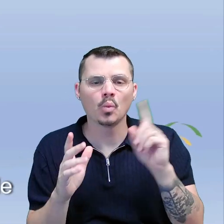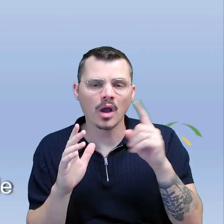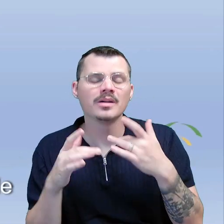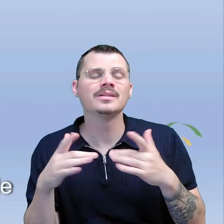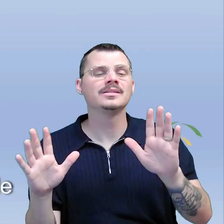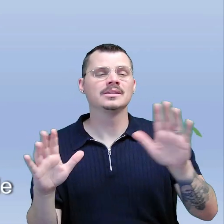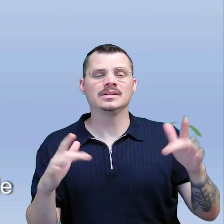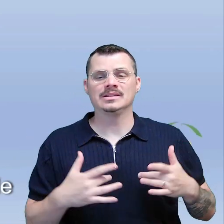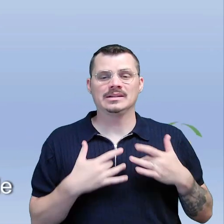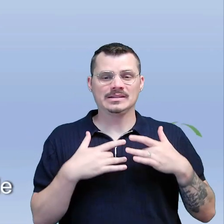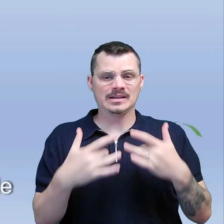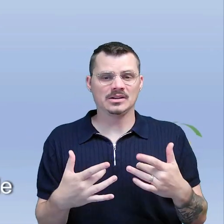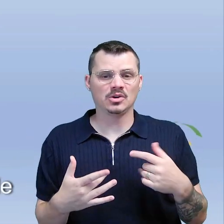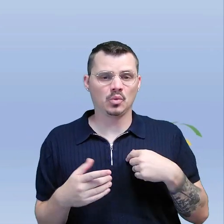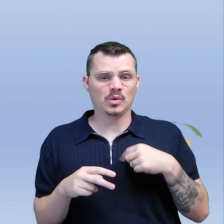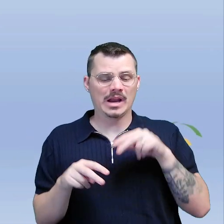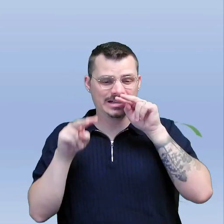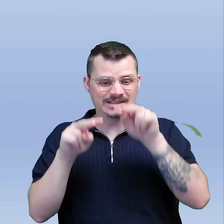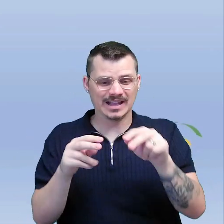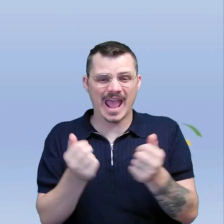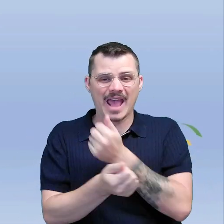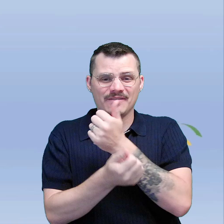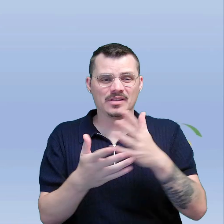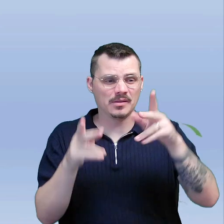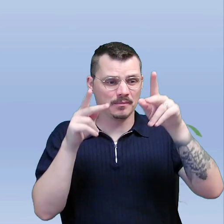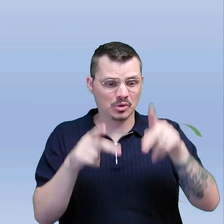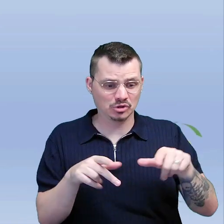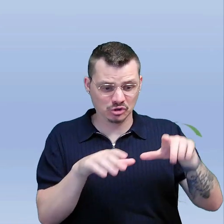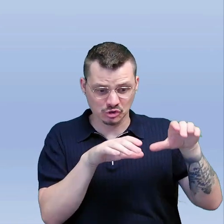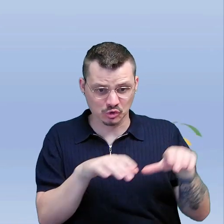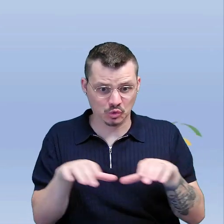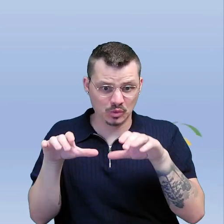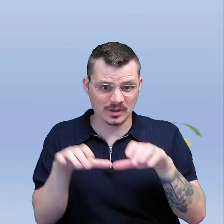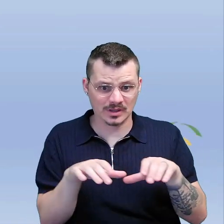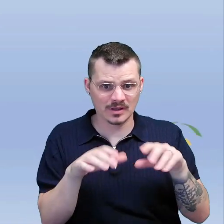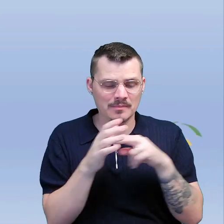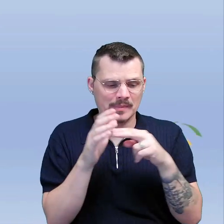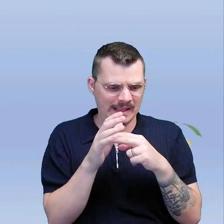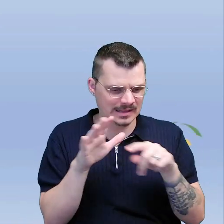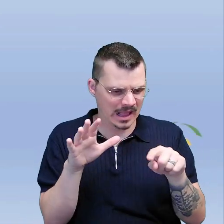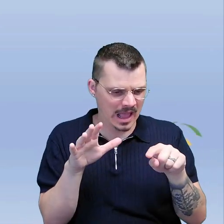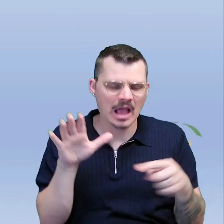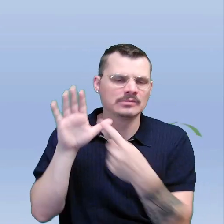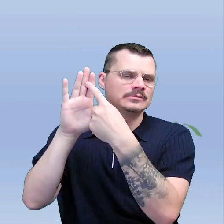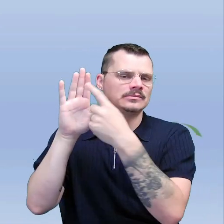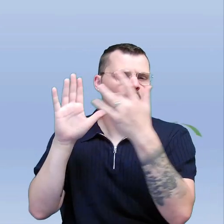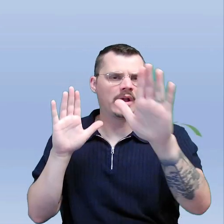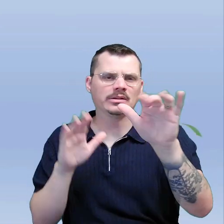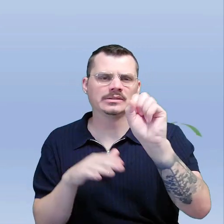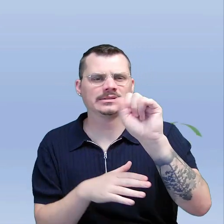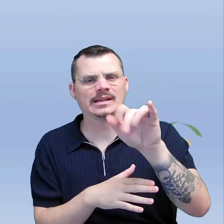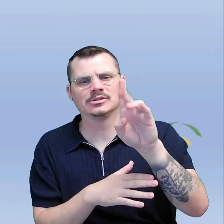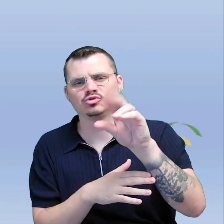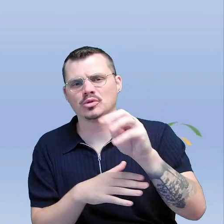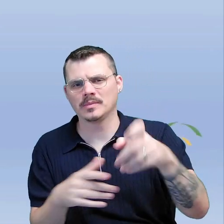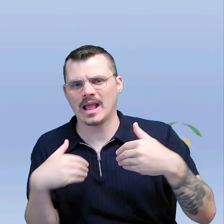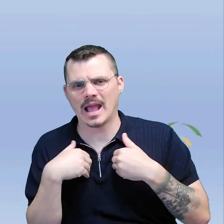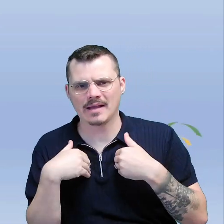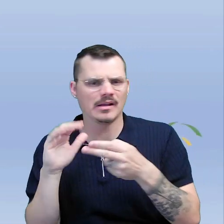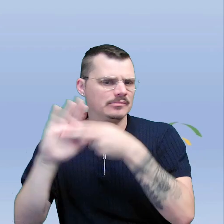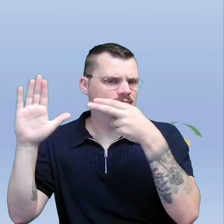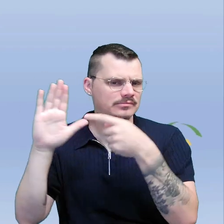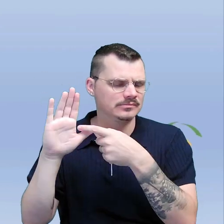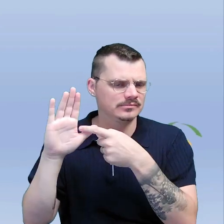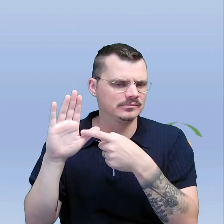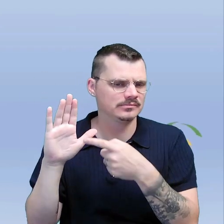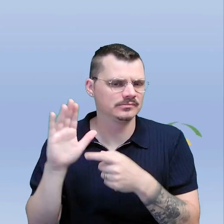the tendency to see every single thing a person does as part of their syndrome. Like